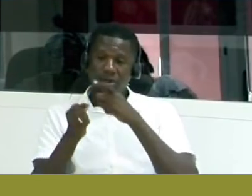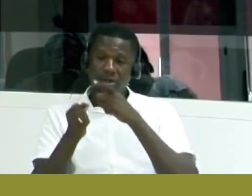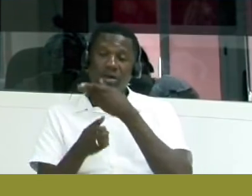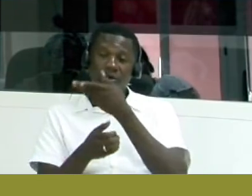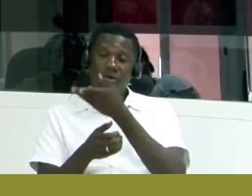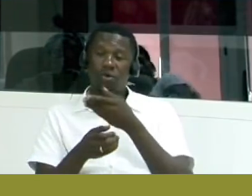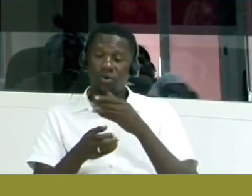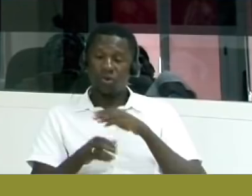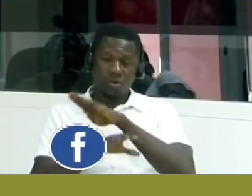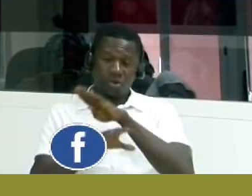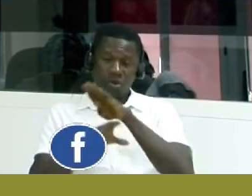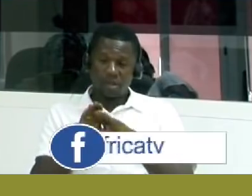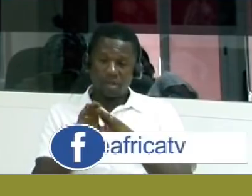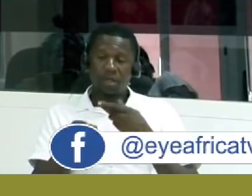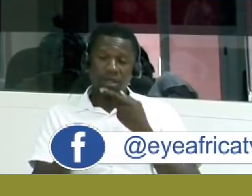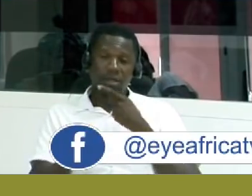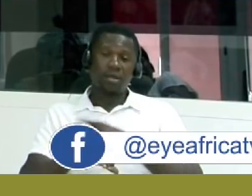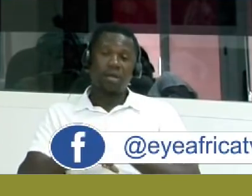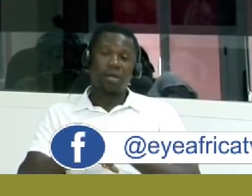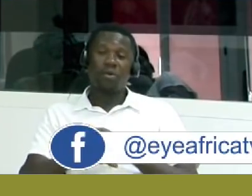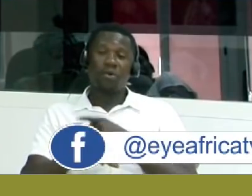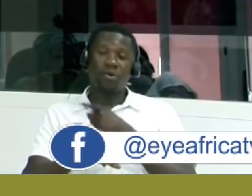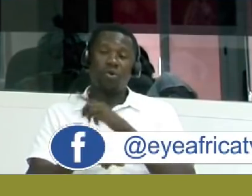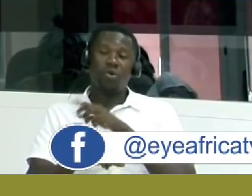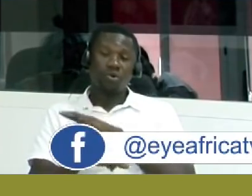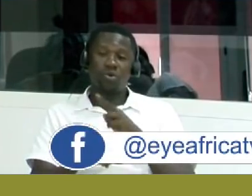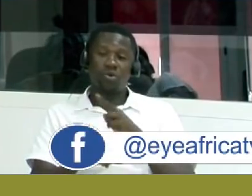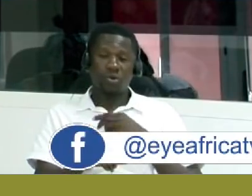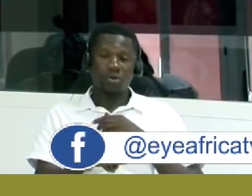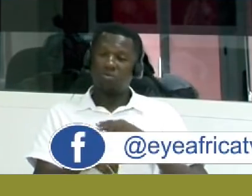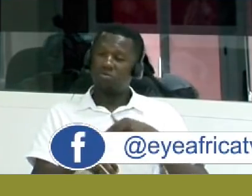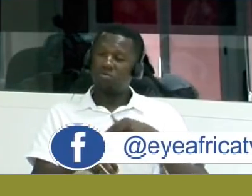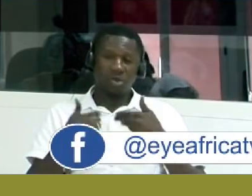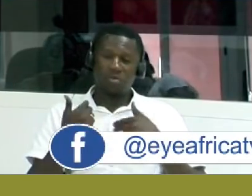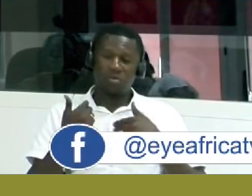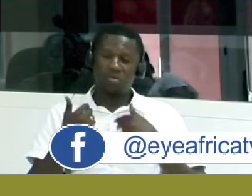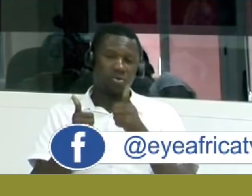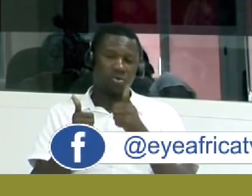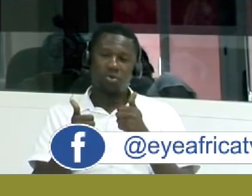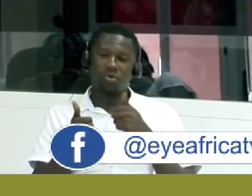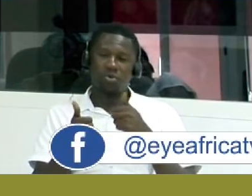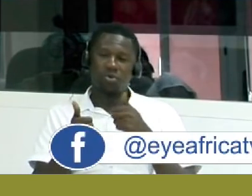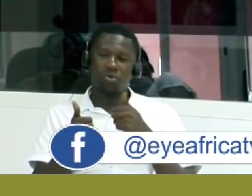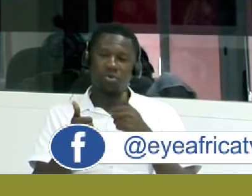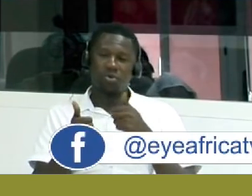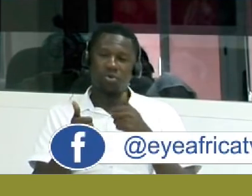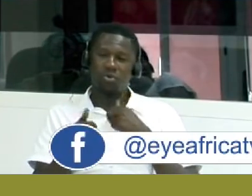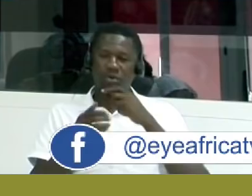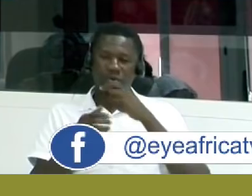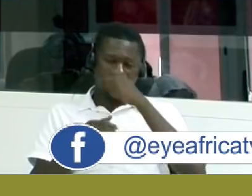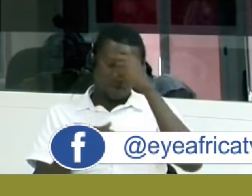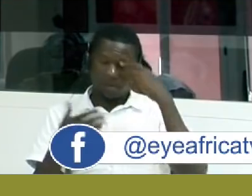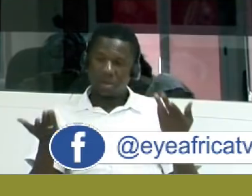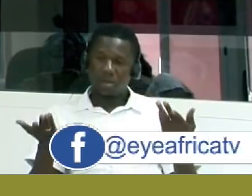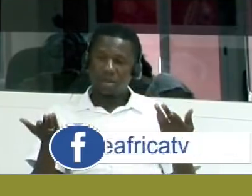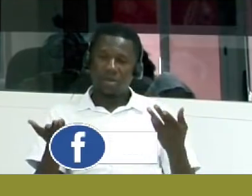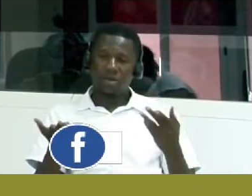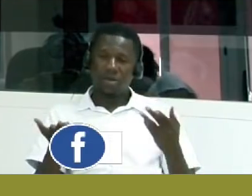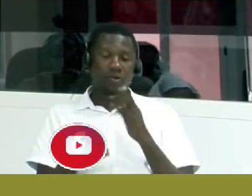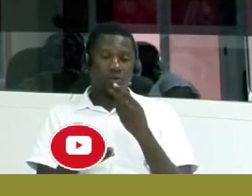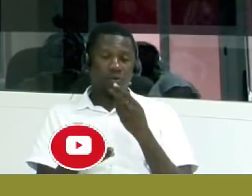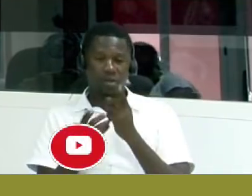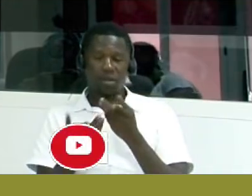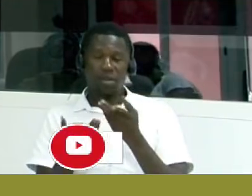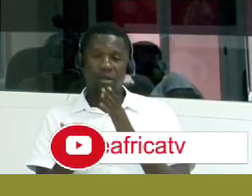on the ground at that time was not conducive to normal operations. That's what I said, yeah. You